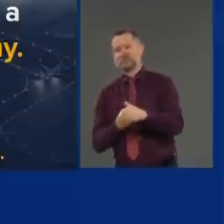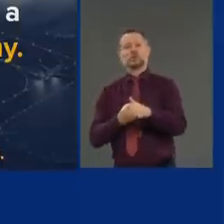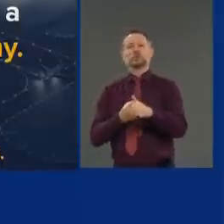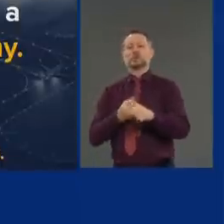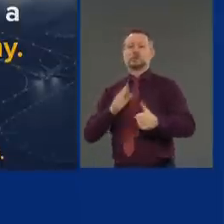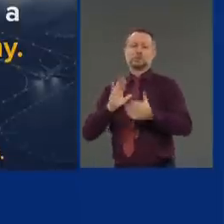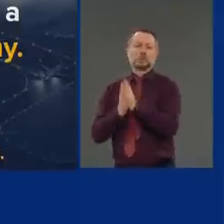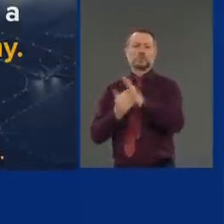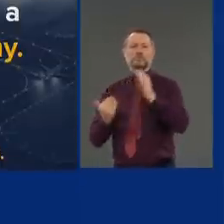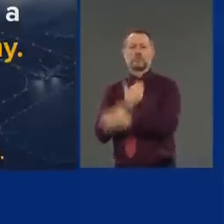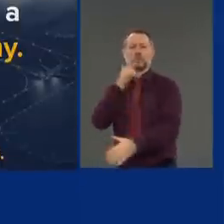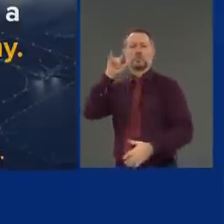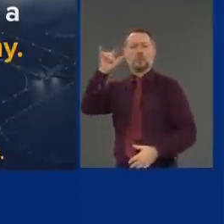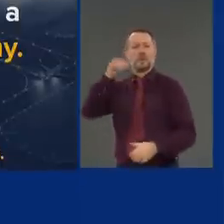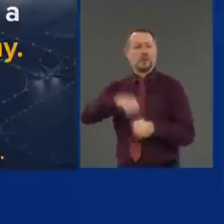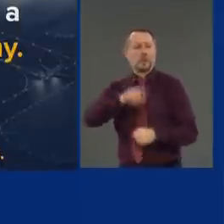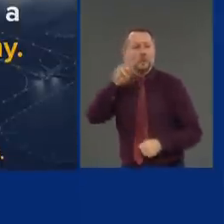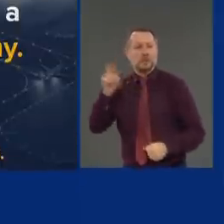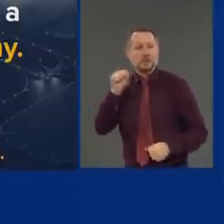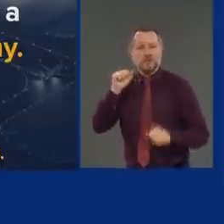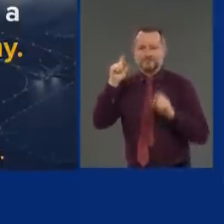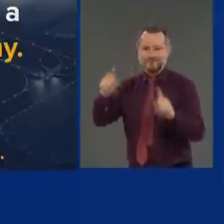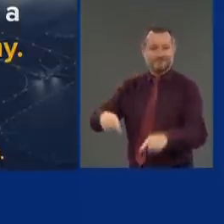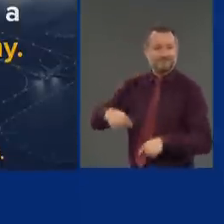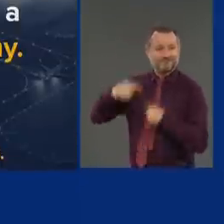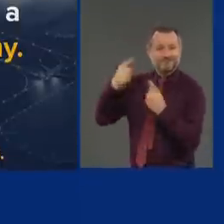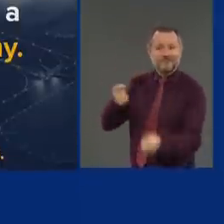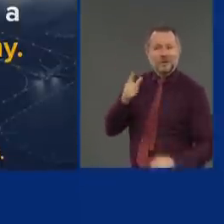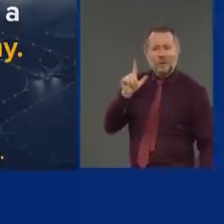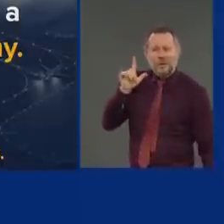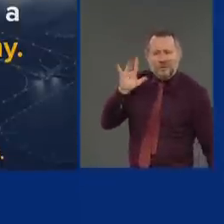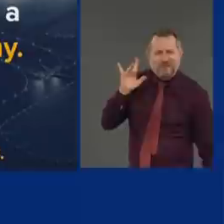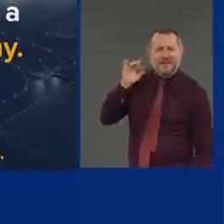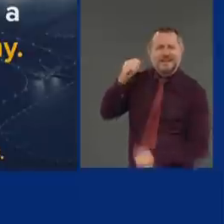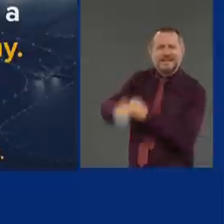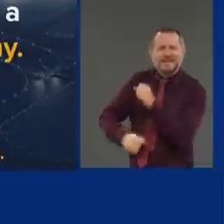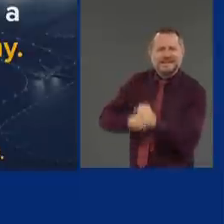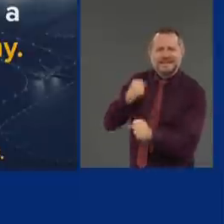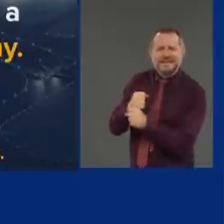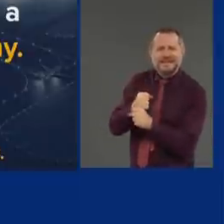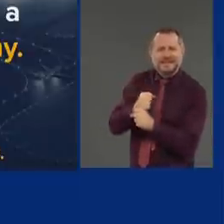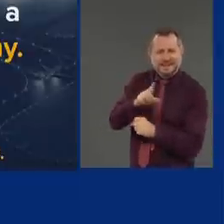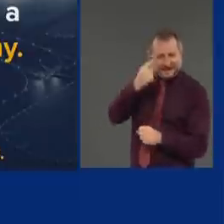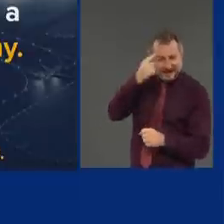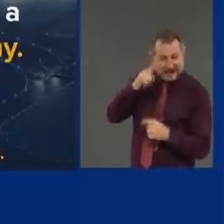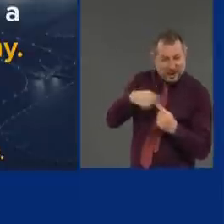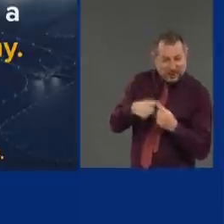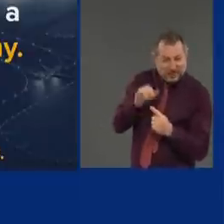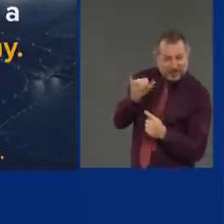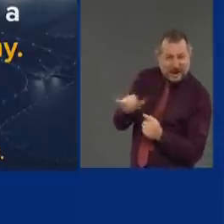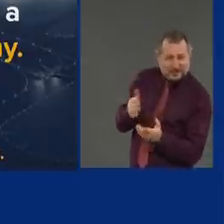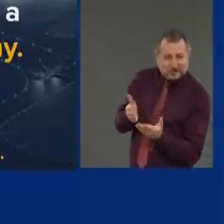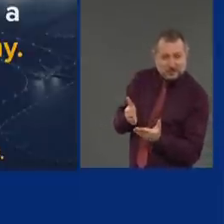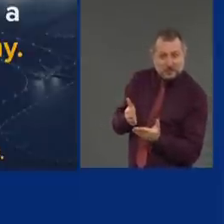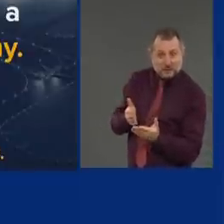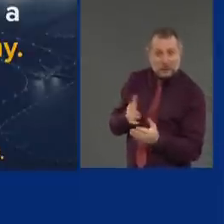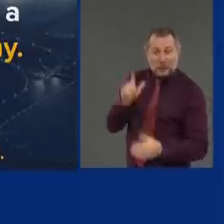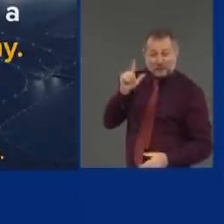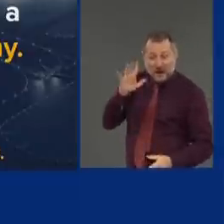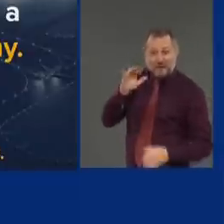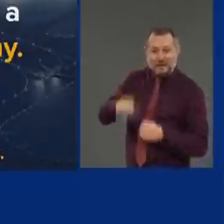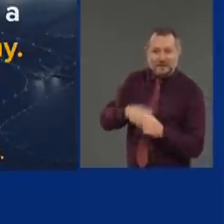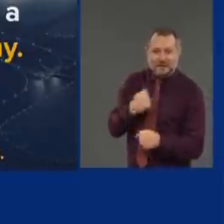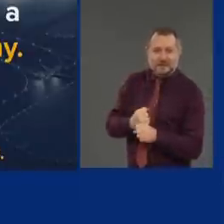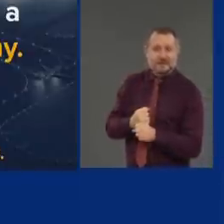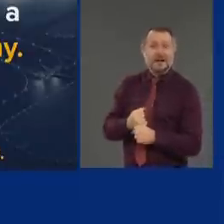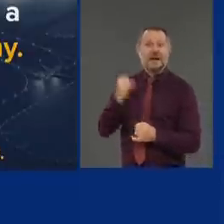United States of America in 25 years. Just think about that. 25 years. Last airport